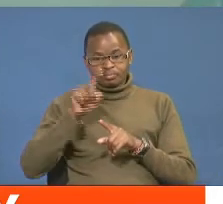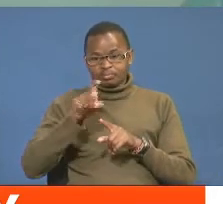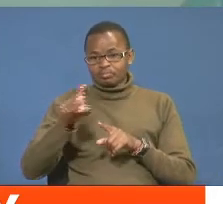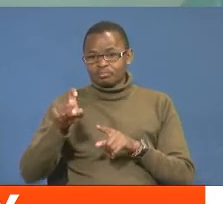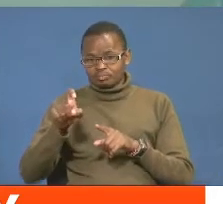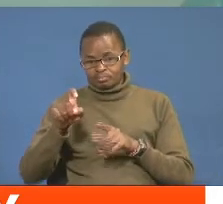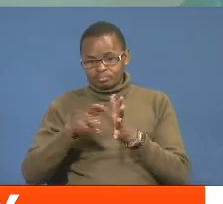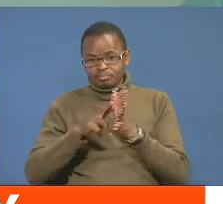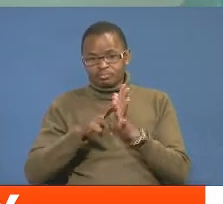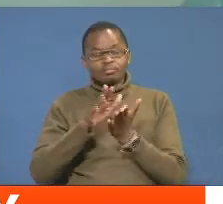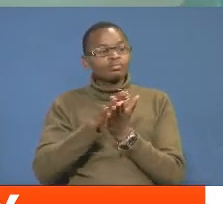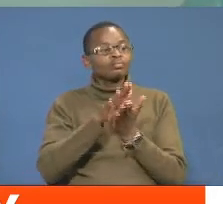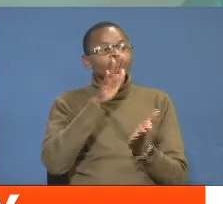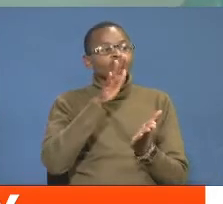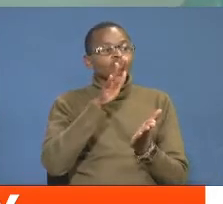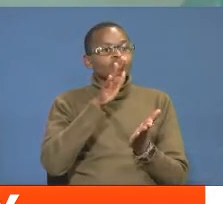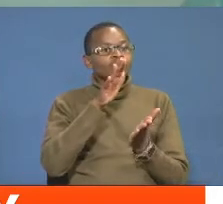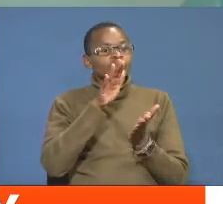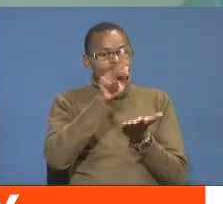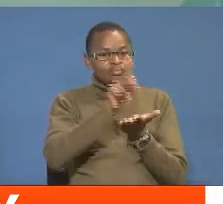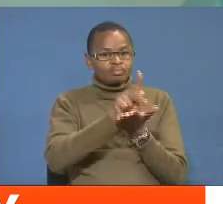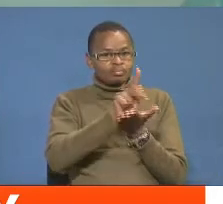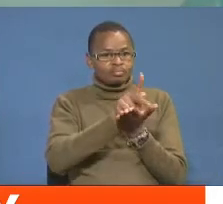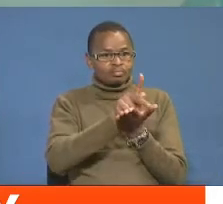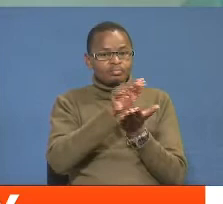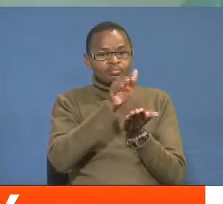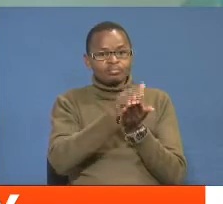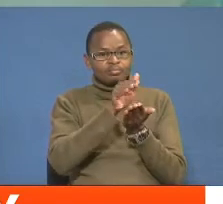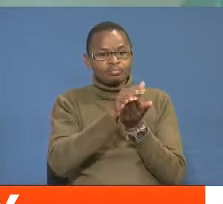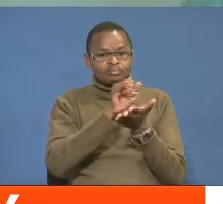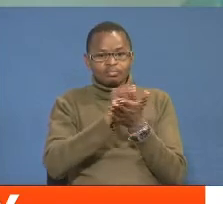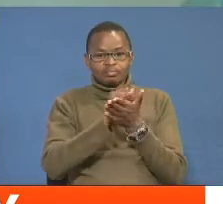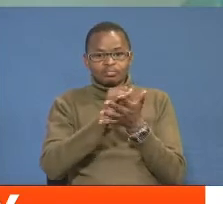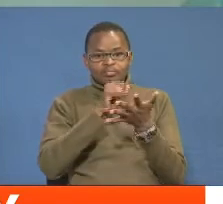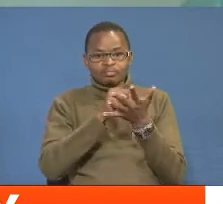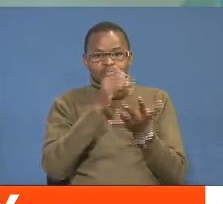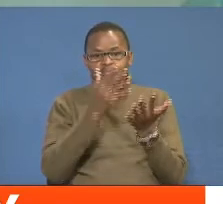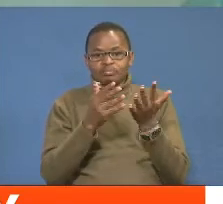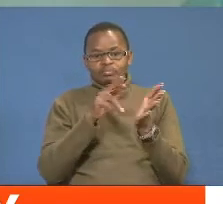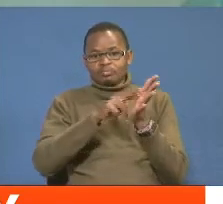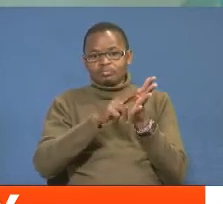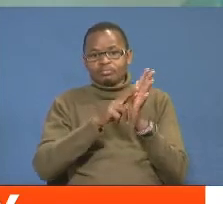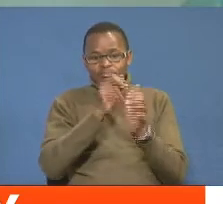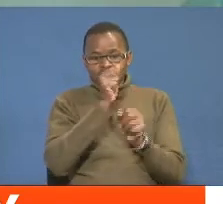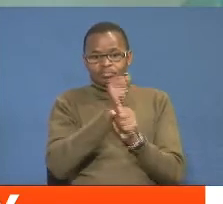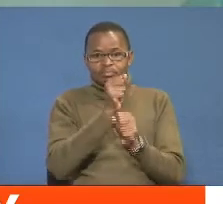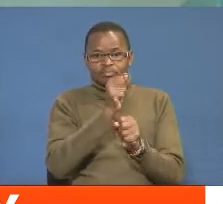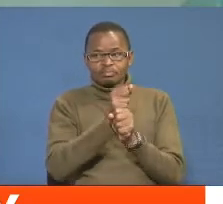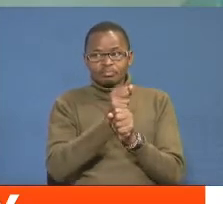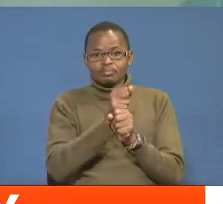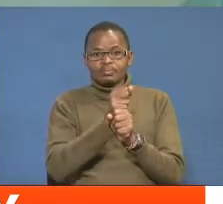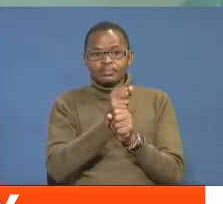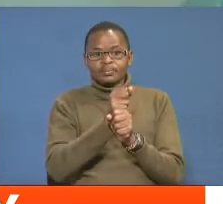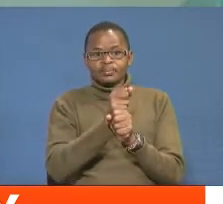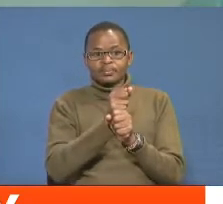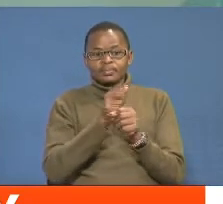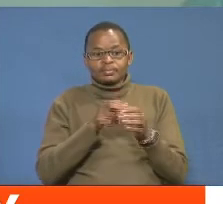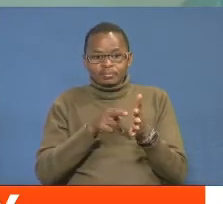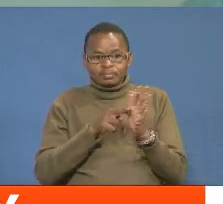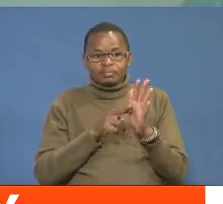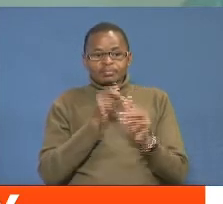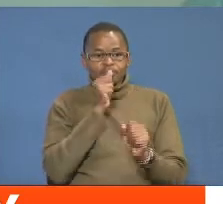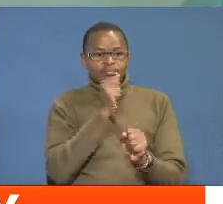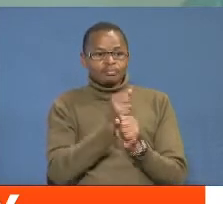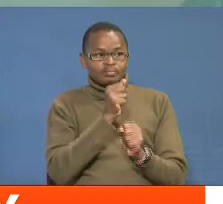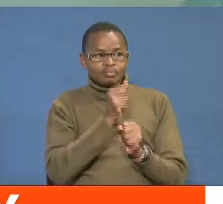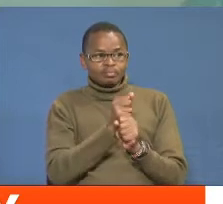vaccines will require more storage facilities. So in terms of that, it may require that we do some, it may require that they